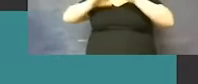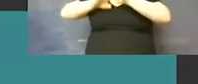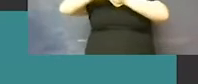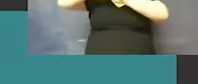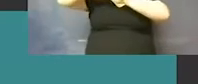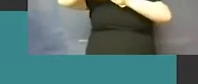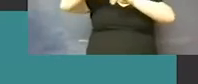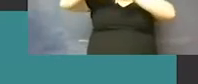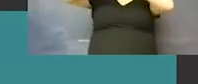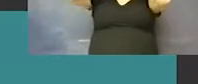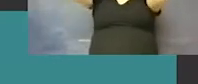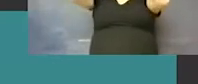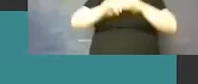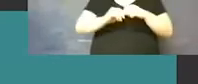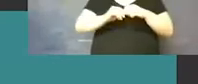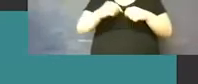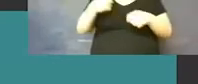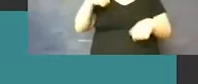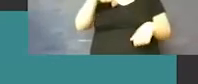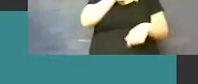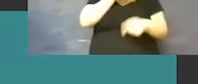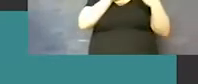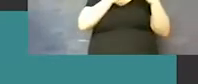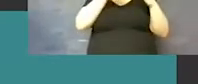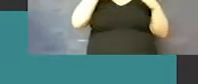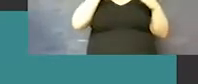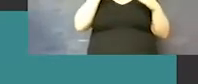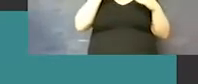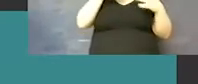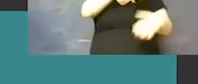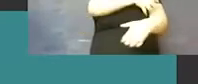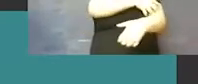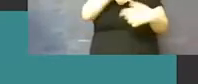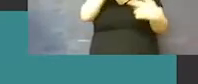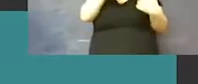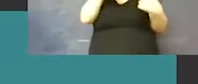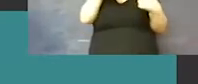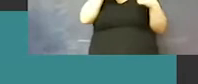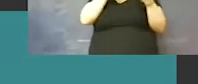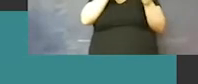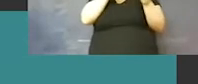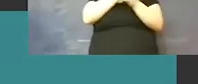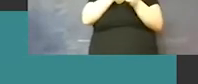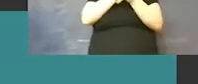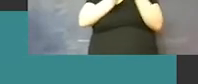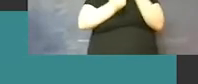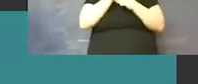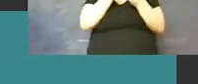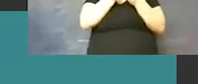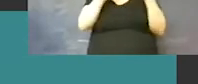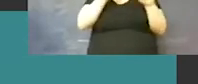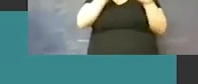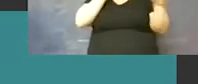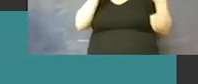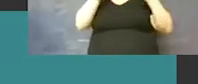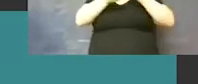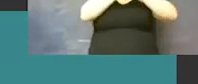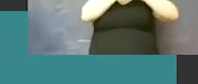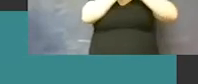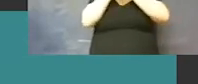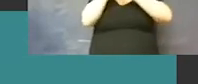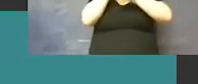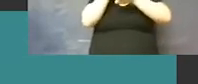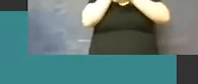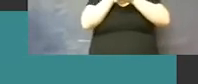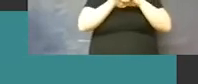We as a community have the power to keep ourselves safer, but it will take a lot of cooperation and a lot of work in together. Anyway, we will continue to gather this